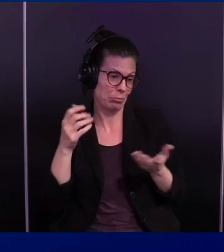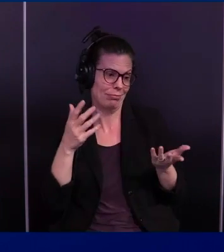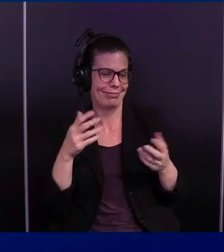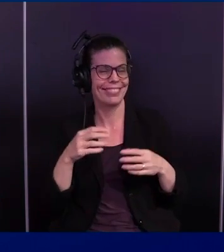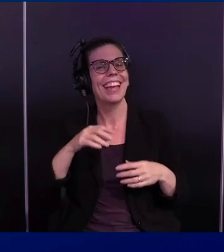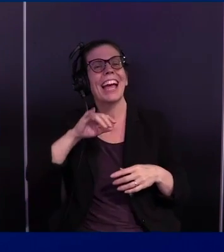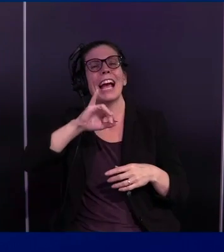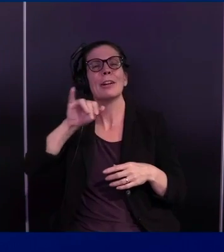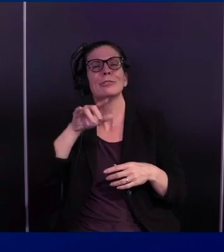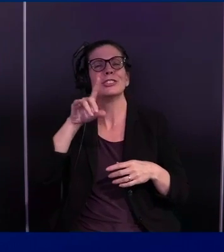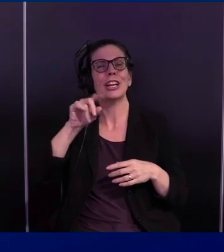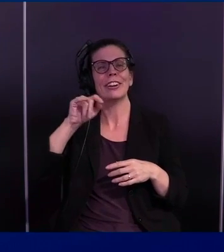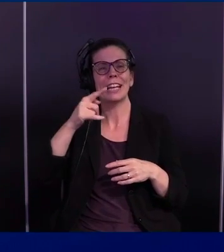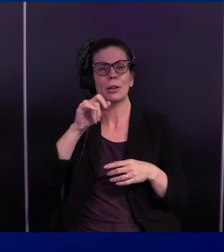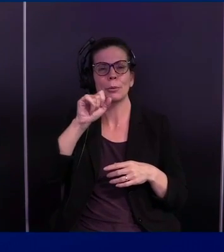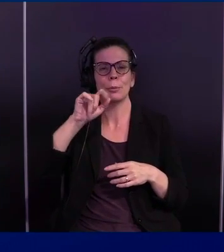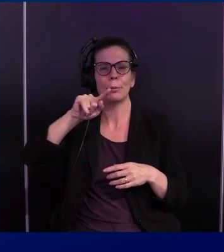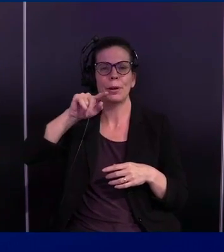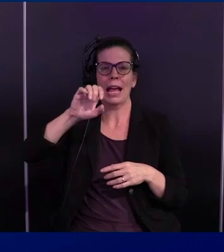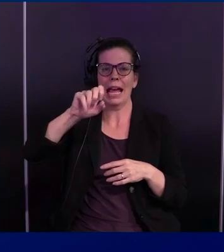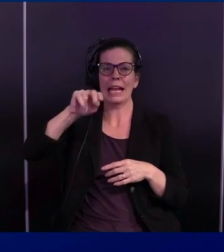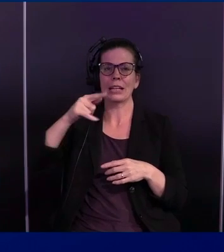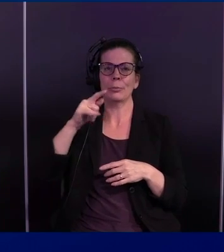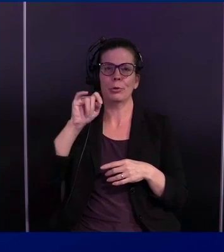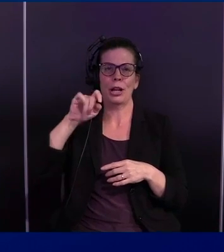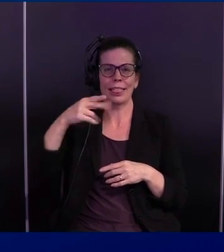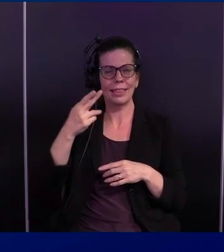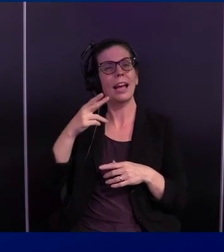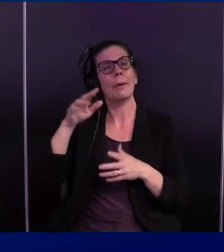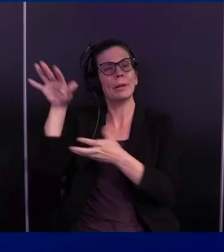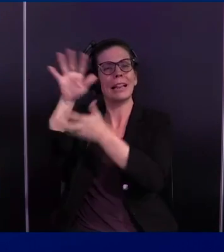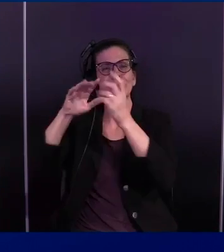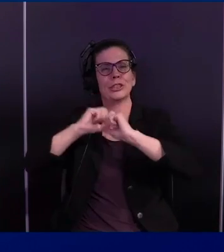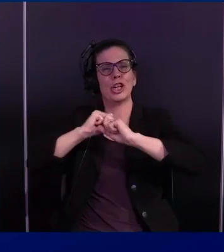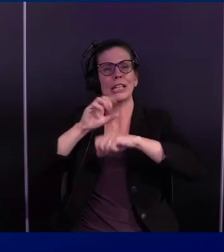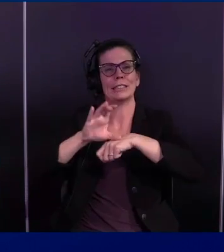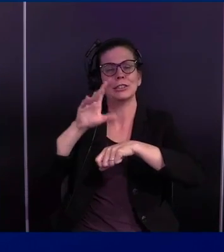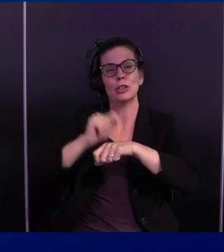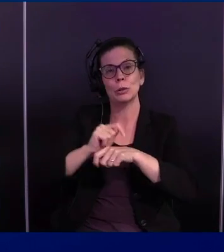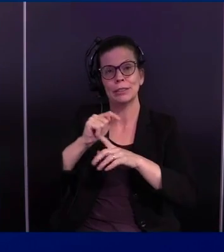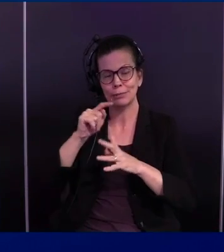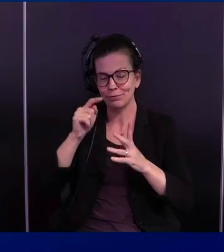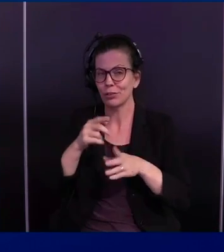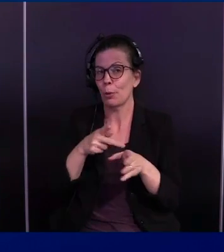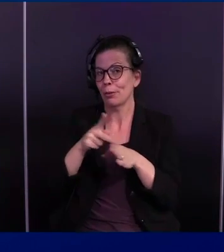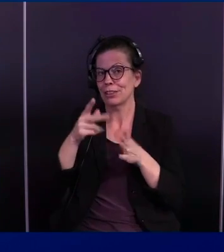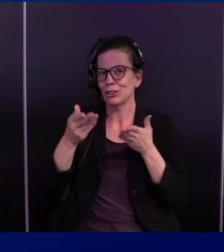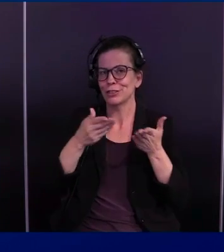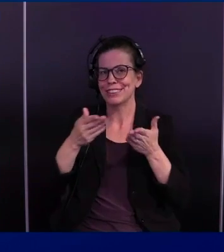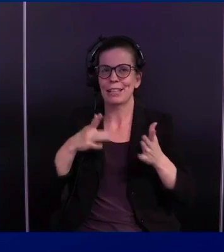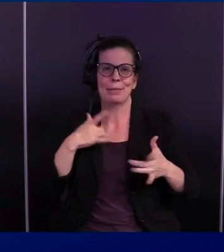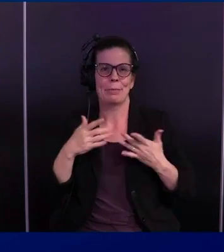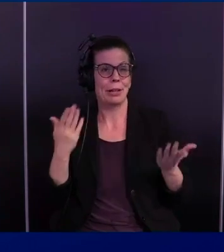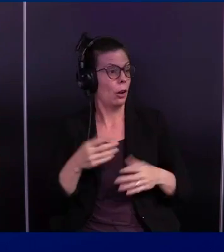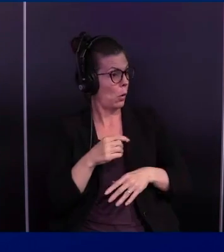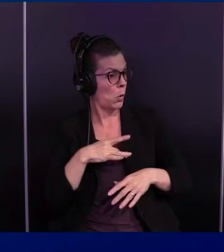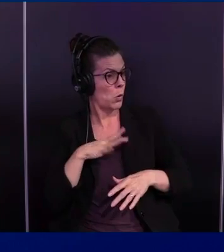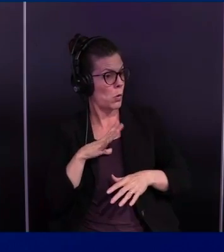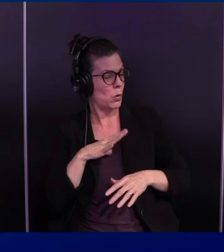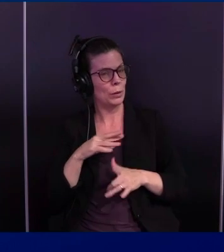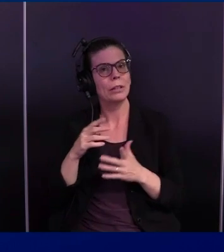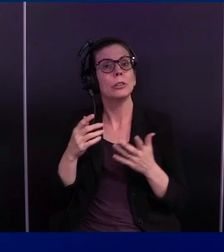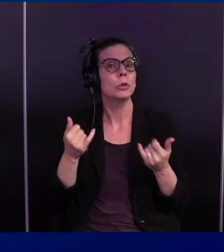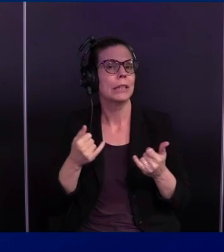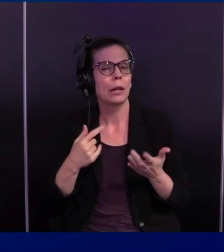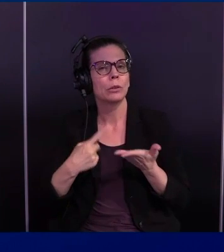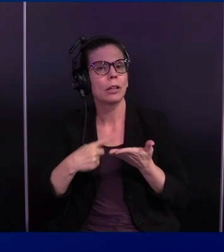I'm Jared Egerbreath, cloud security consultant for the worldwide public sector, so professional services. But excited to be here. Yeah. So today we're